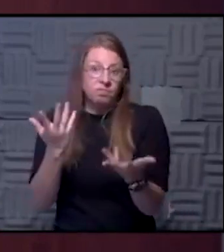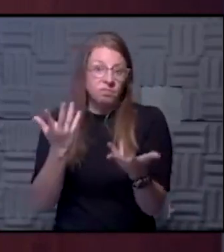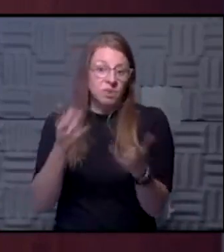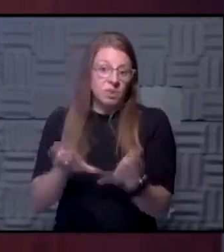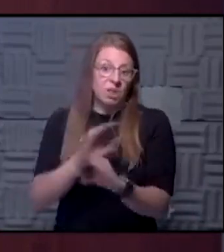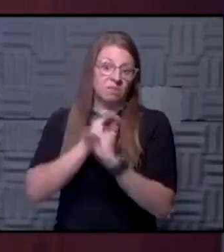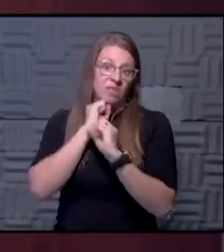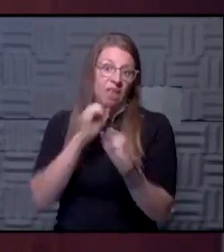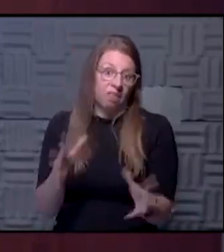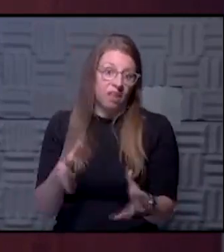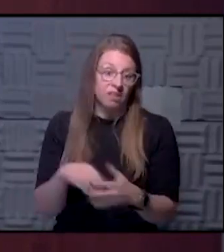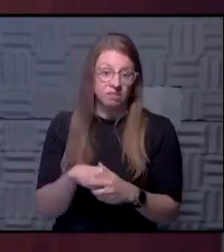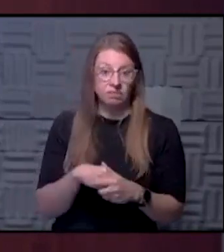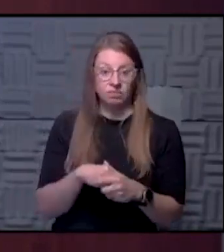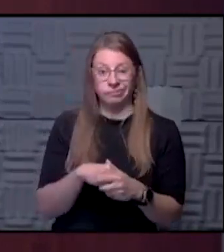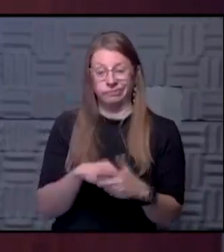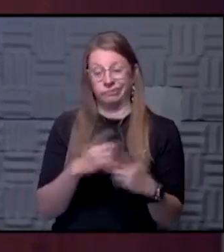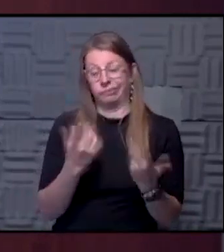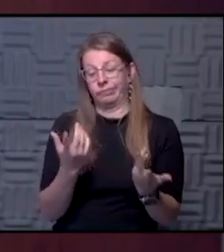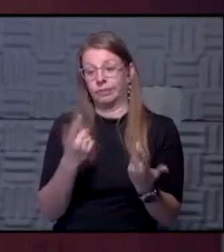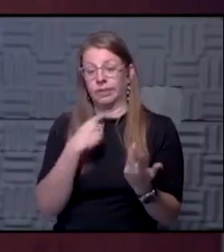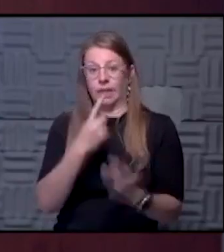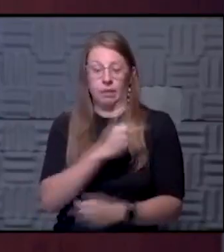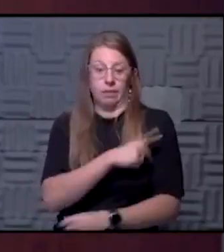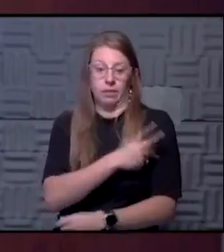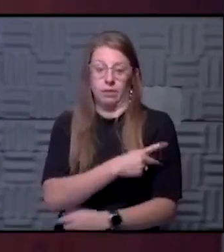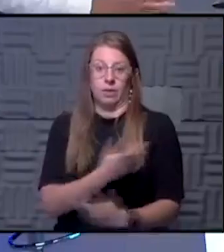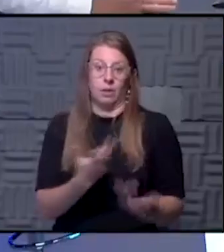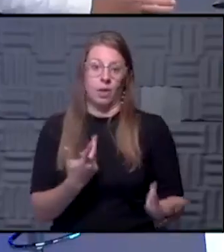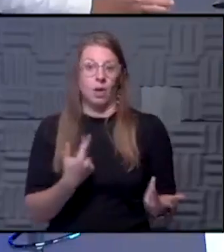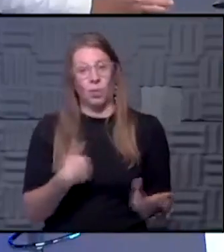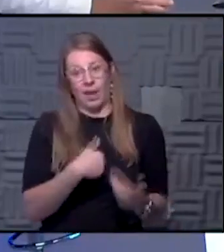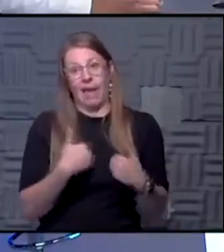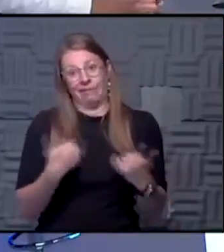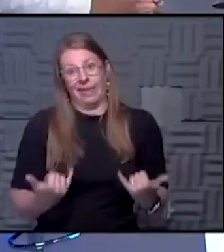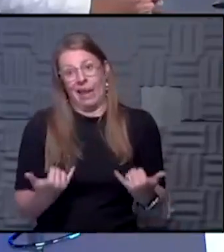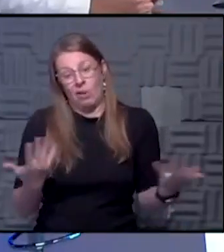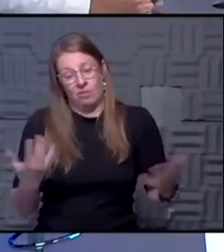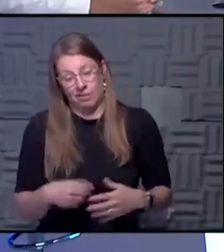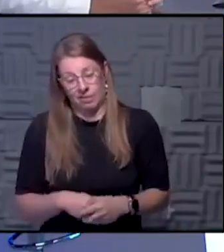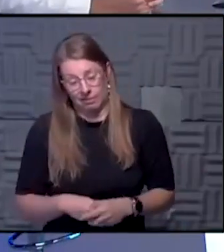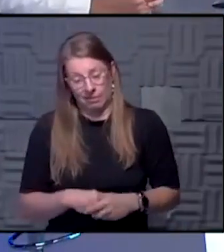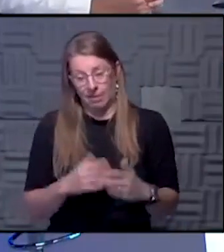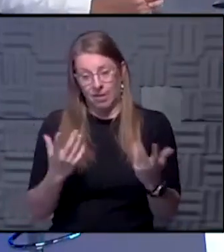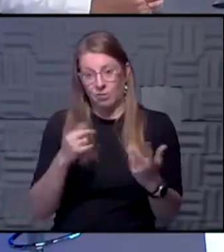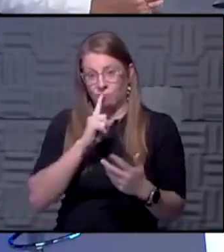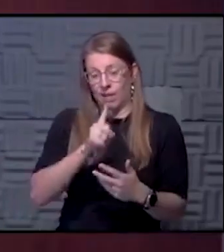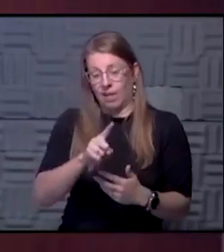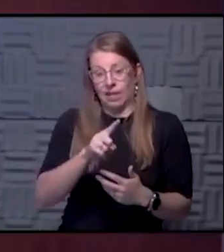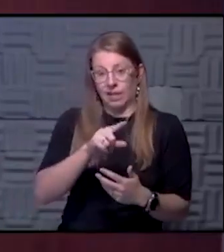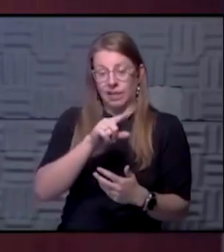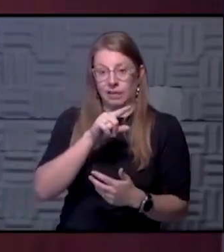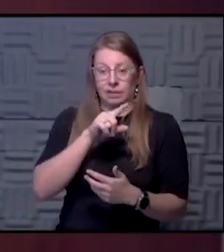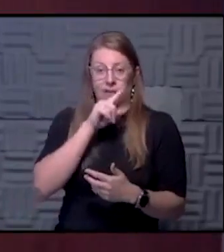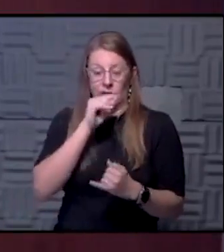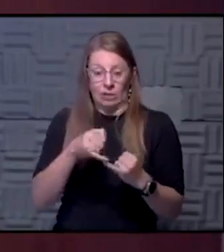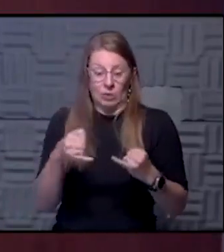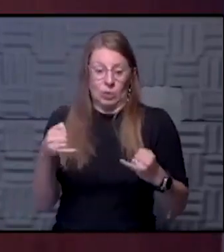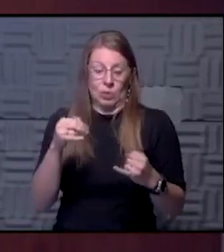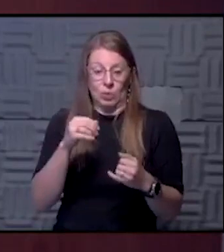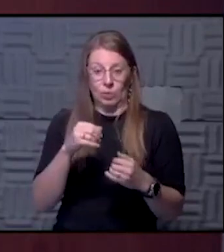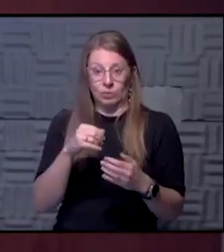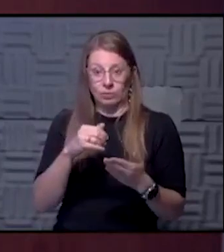doing anything, which is pretty much what we tell our patients. It is what we do. It's what we have now. We ask you to monitor your